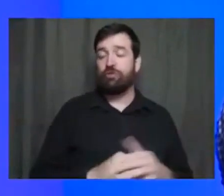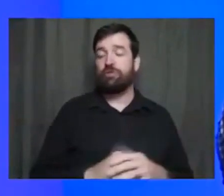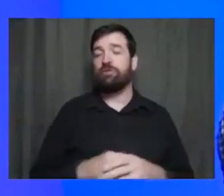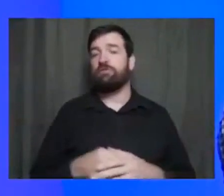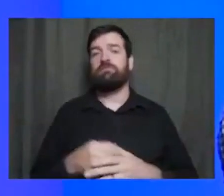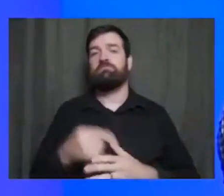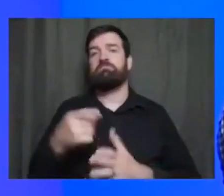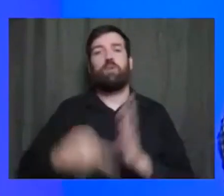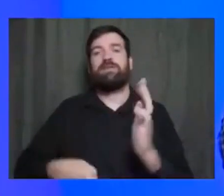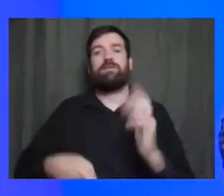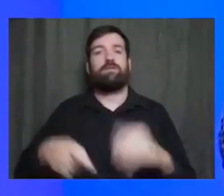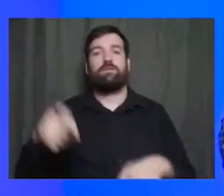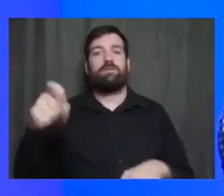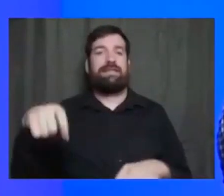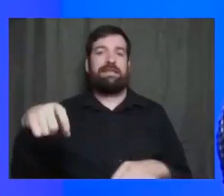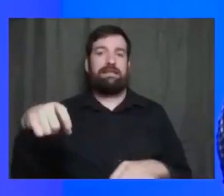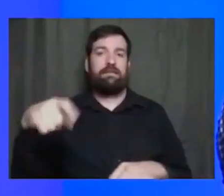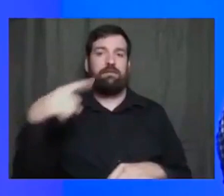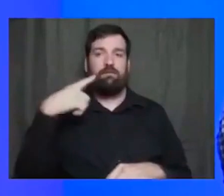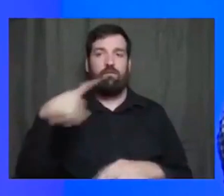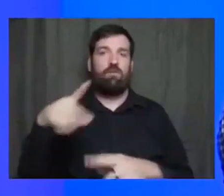those vaccine